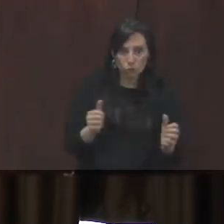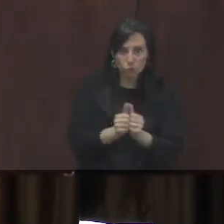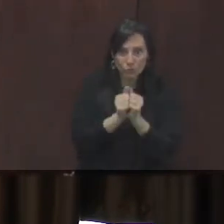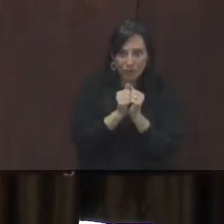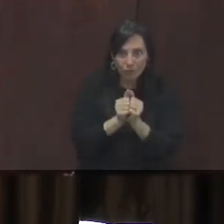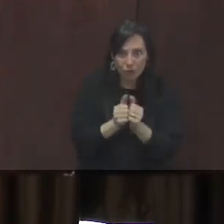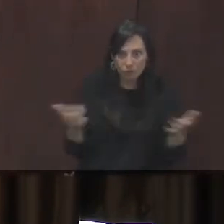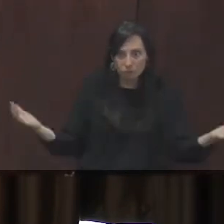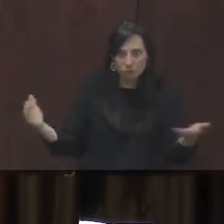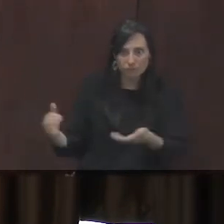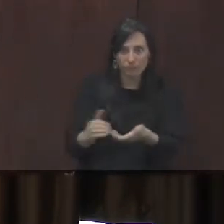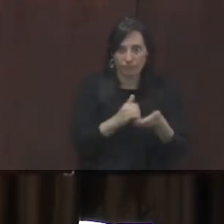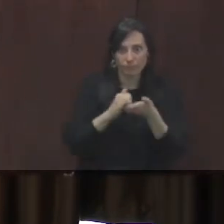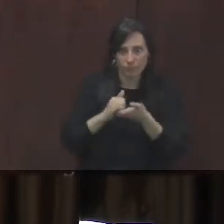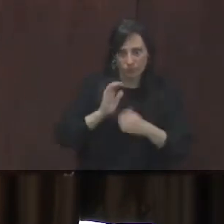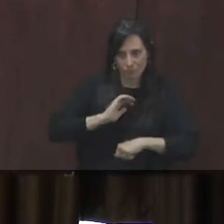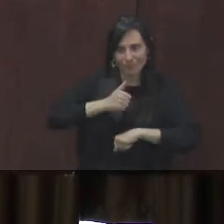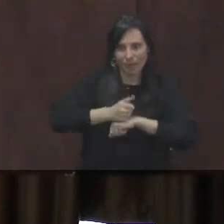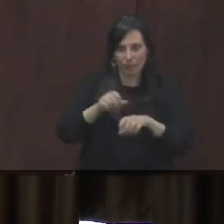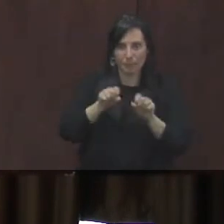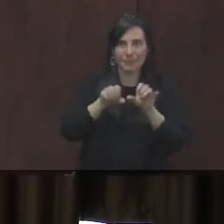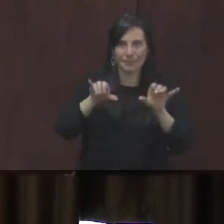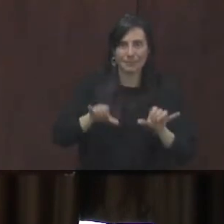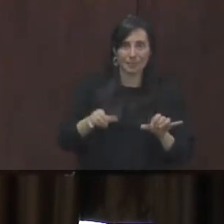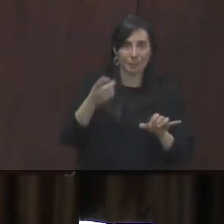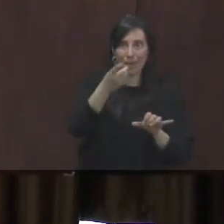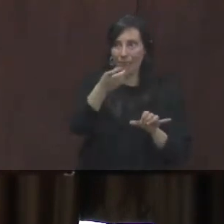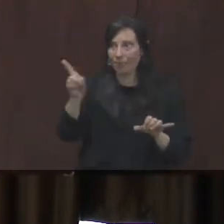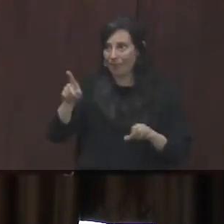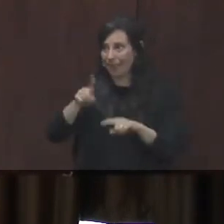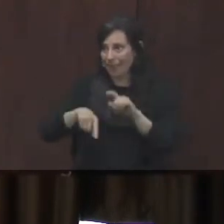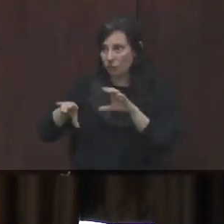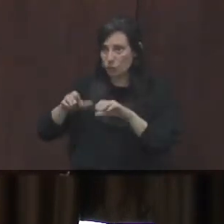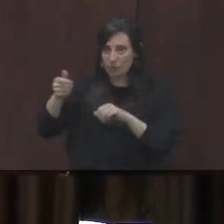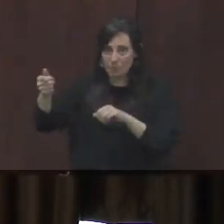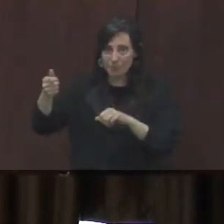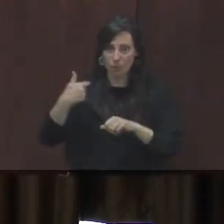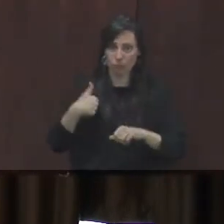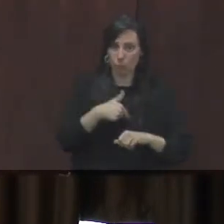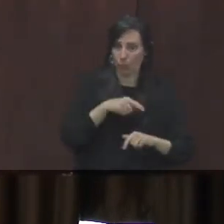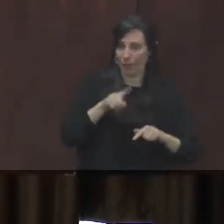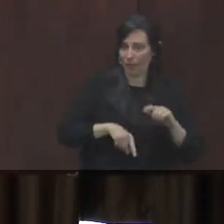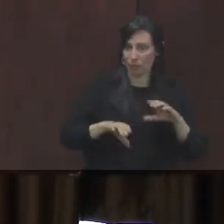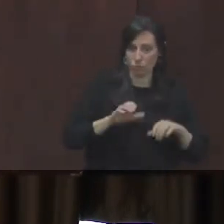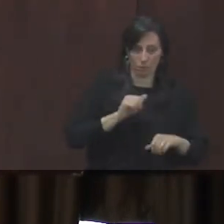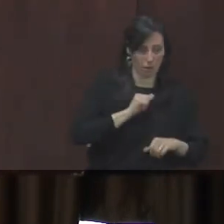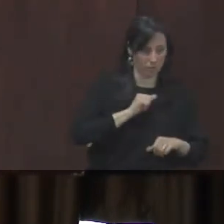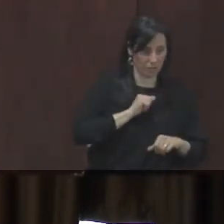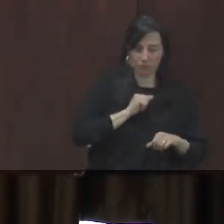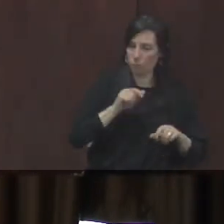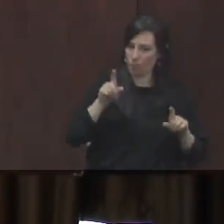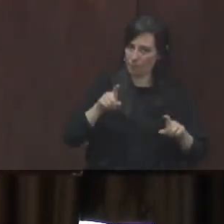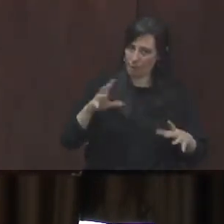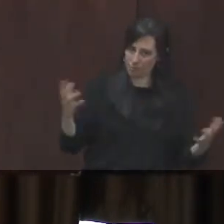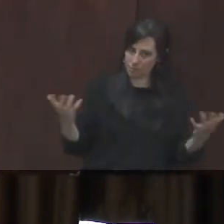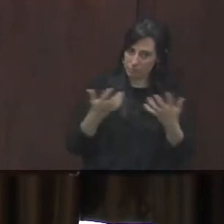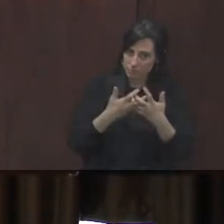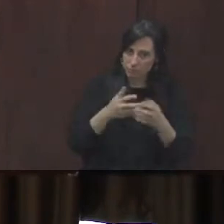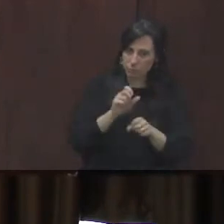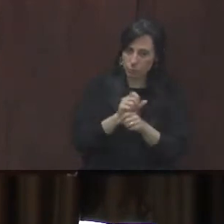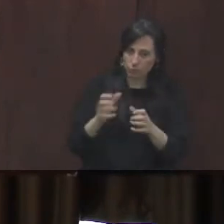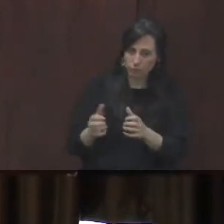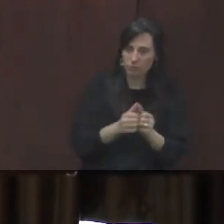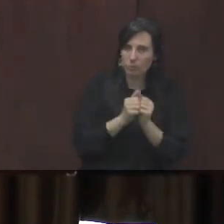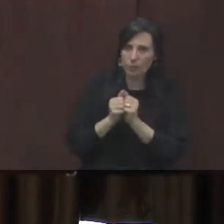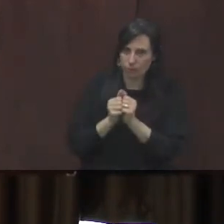really build the infrastructure to make this happen. They can't do it alone. We can't do it alone. This is going to take everybody in the community to make this happen. And so we're